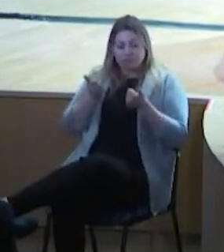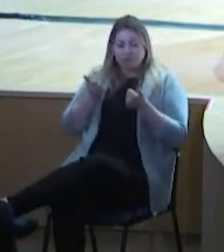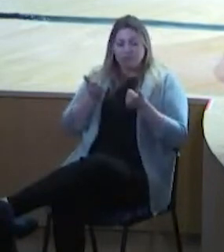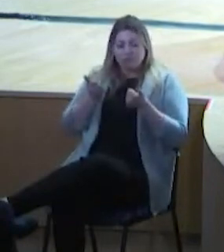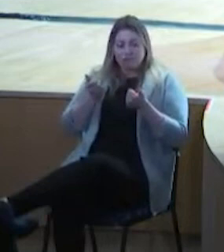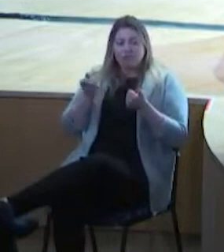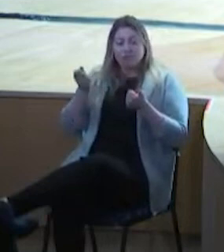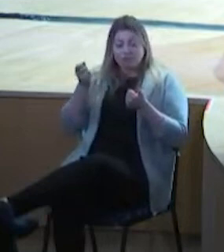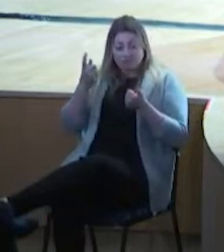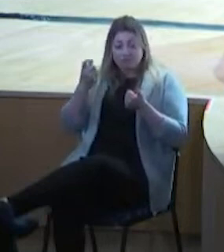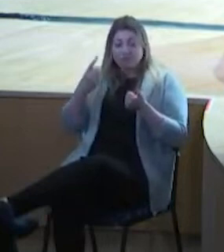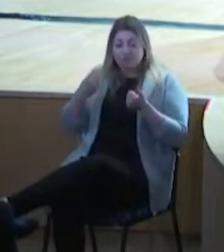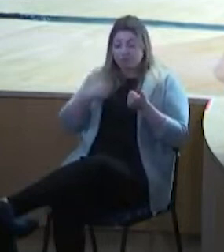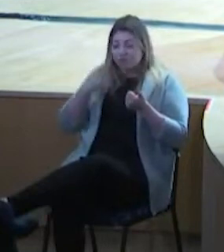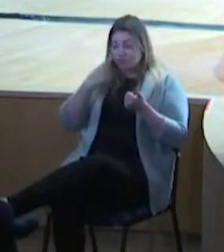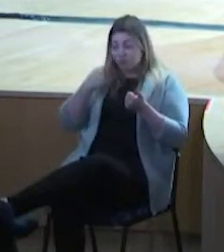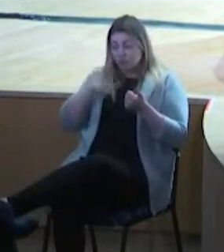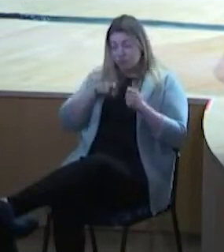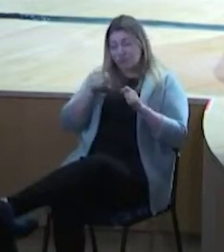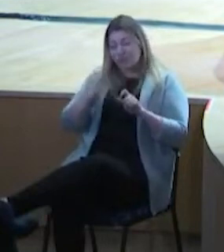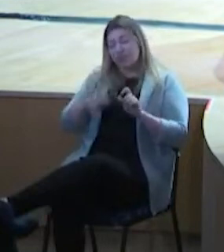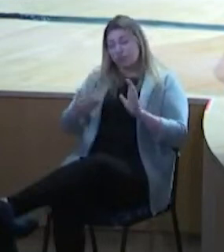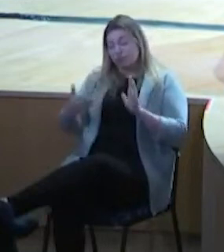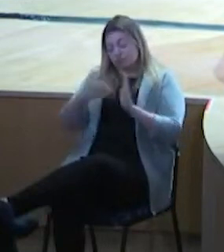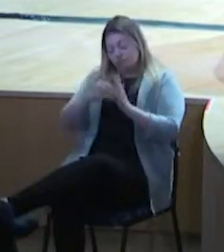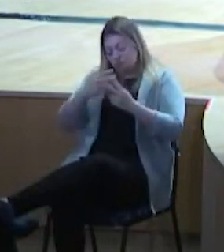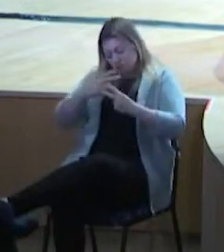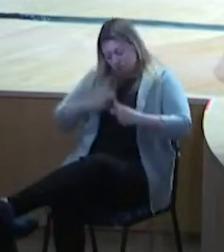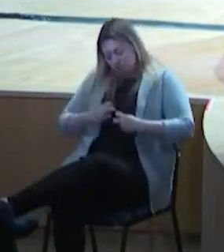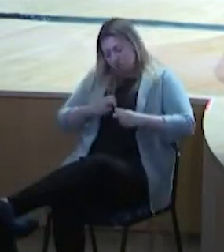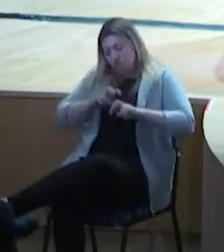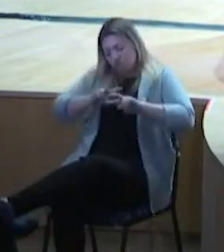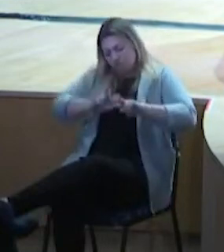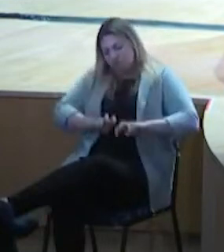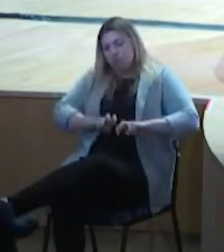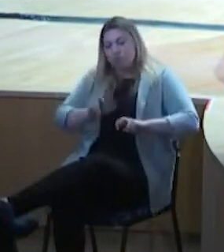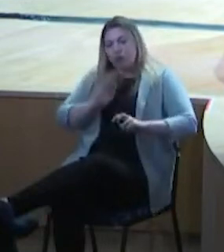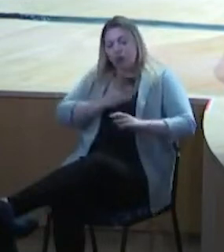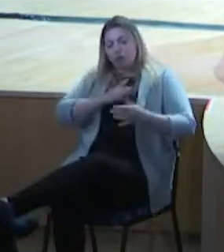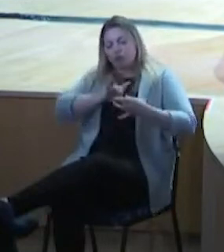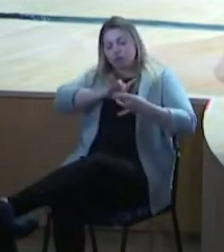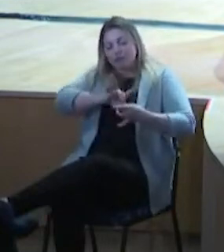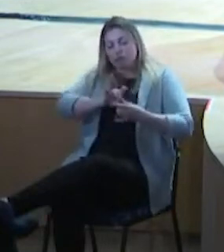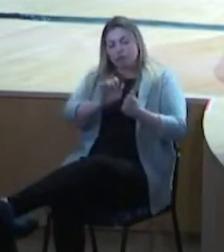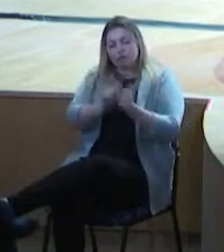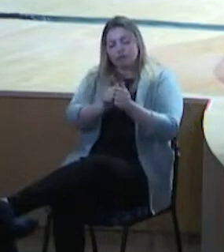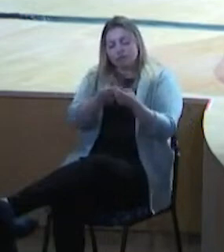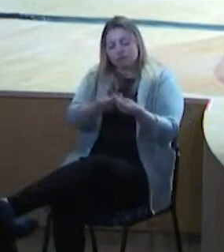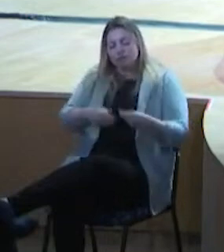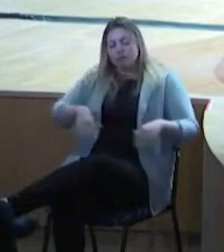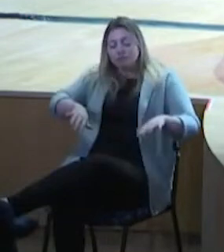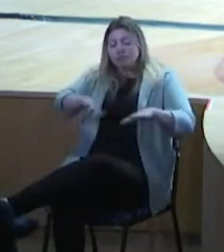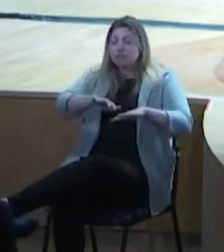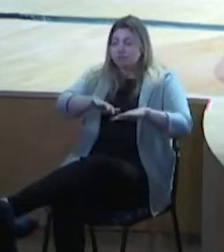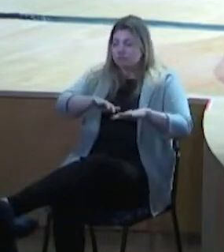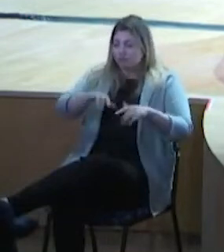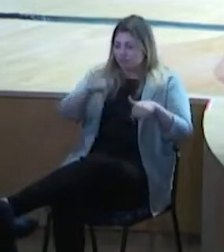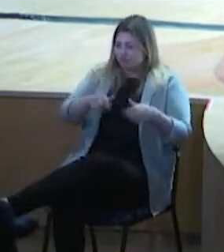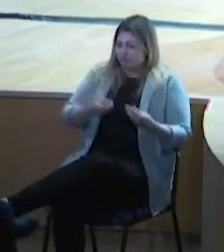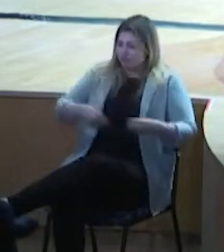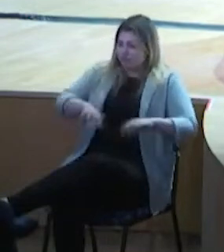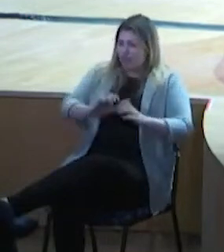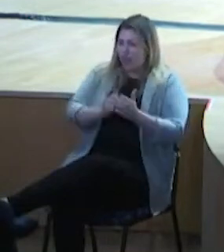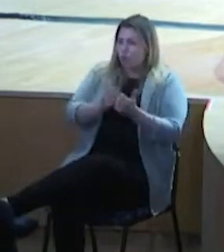But I think we really need to reevaluate our relationship to our land and how we want this land to be